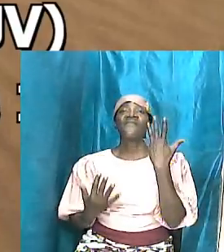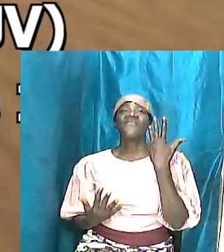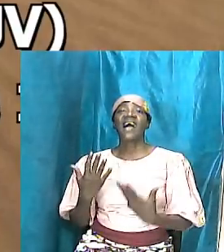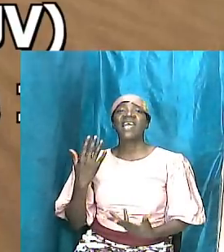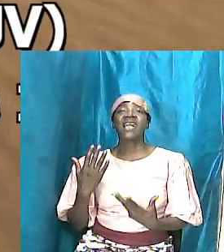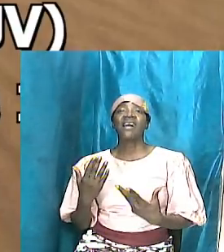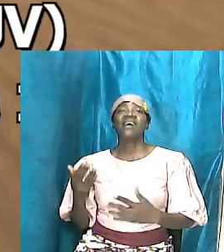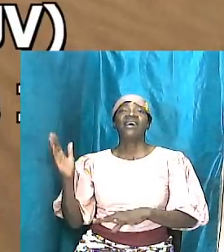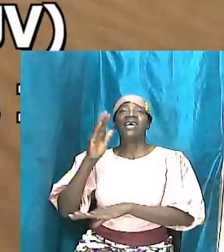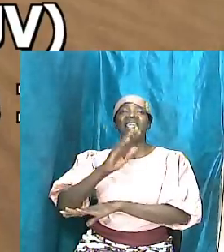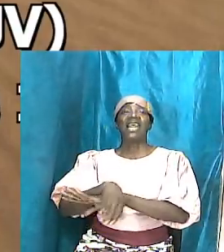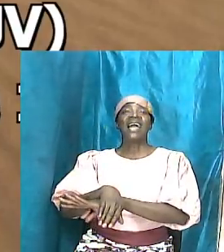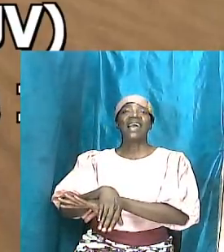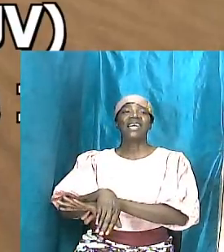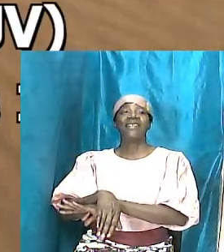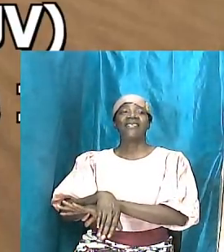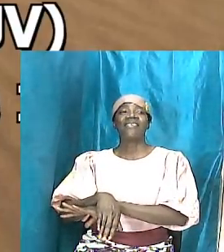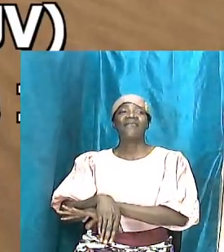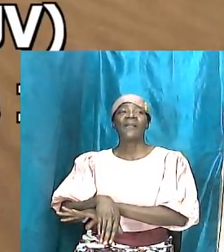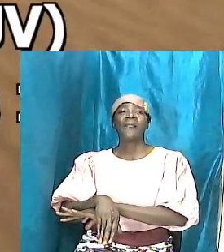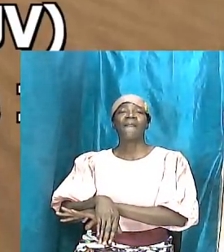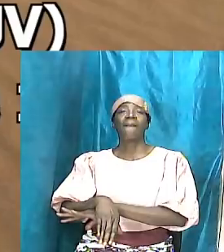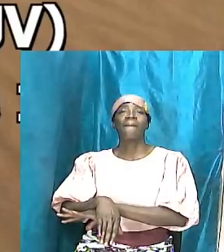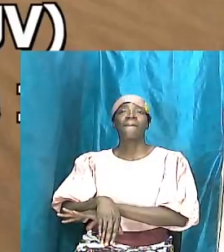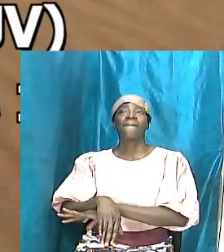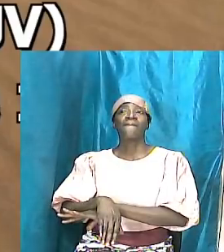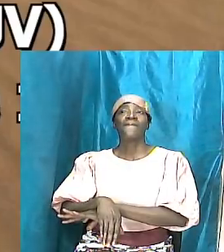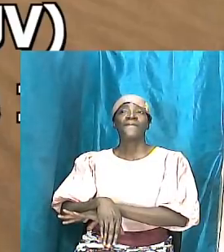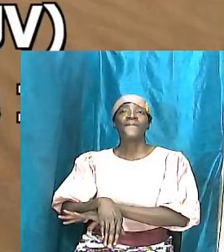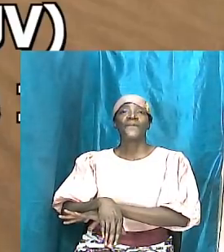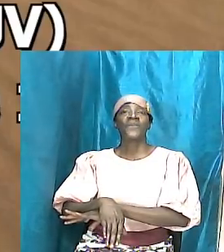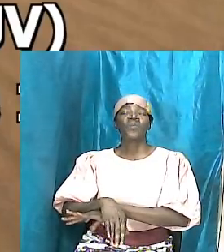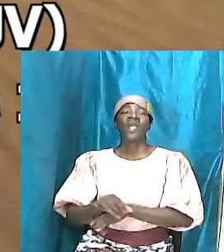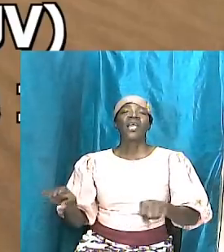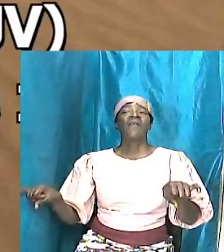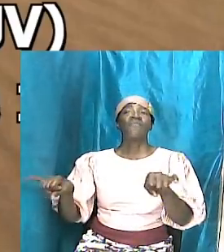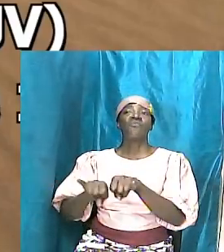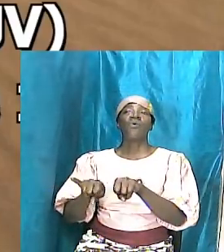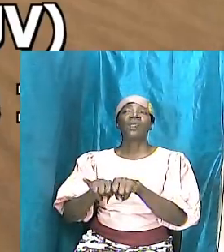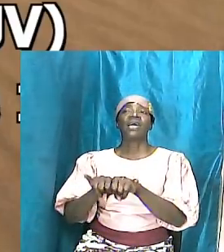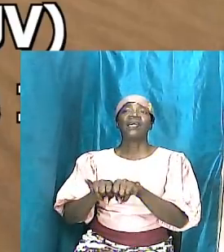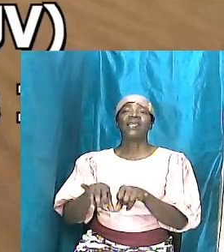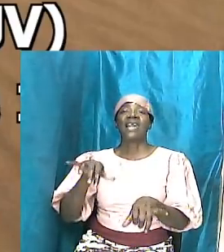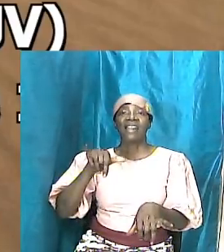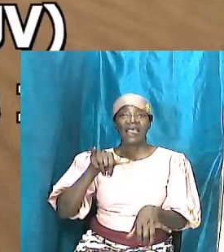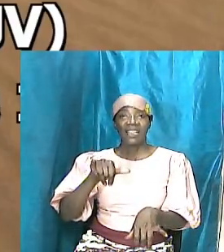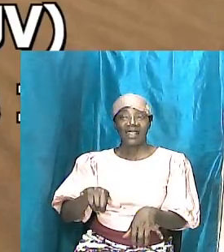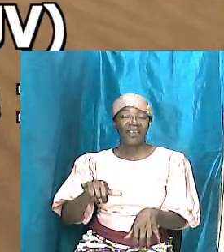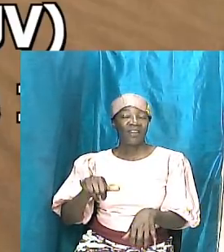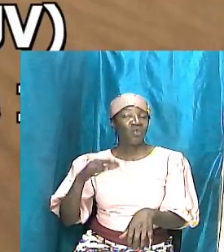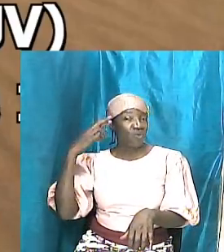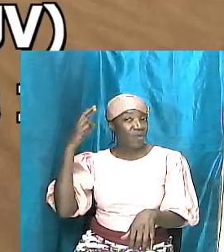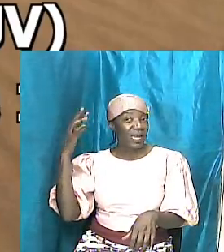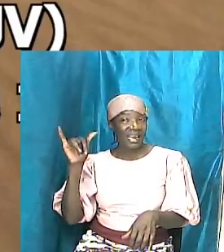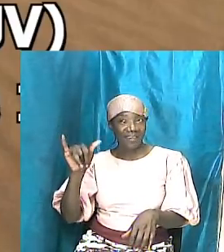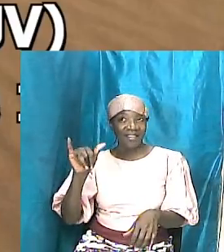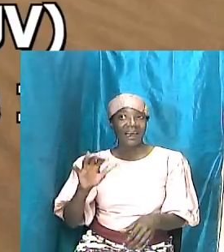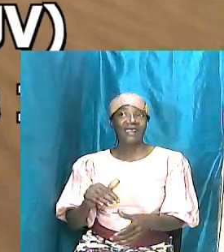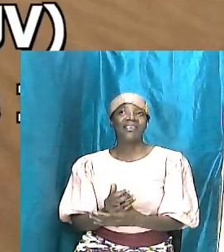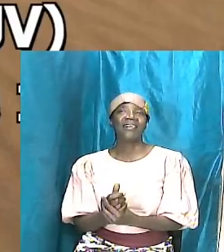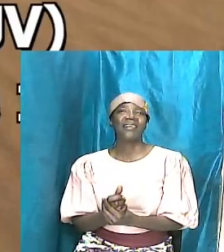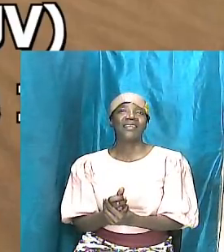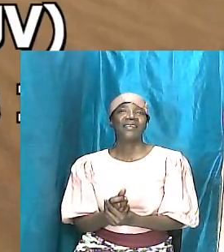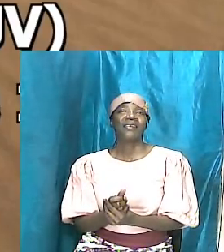by night. And it is very, very, very important that we recognize that. I just mentioned that.